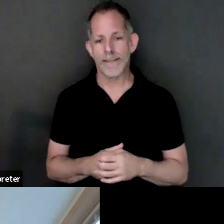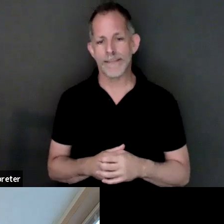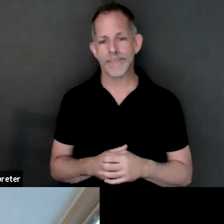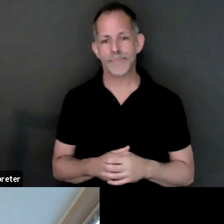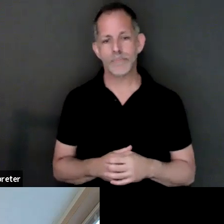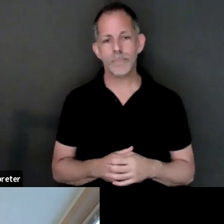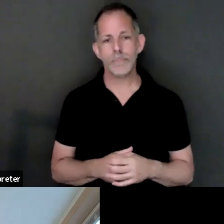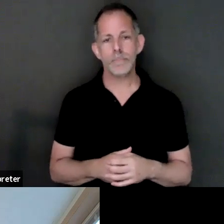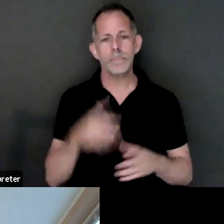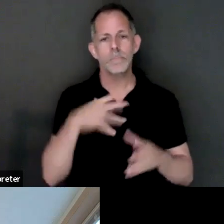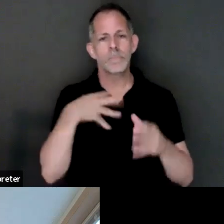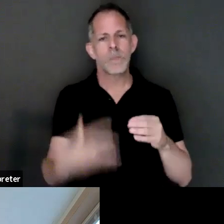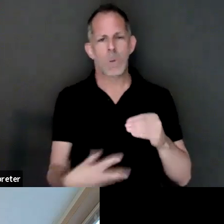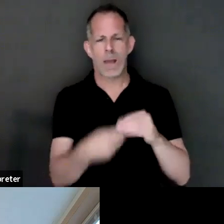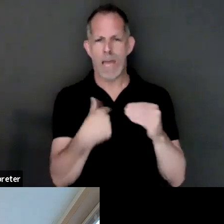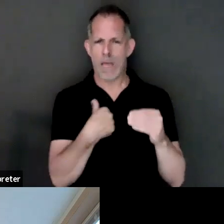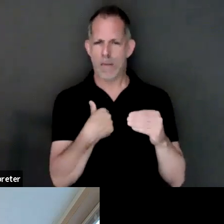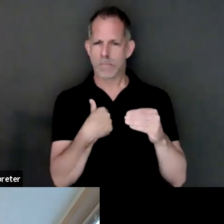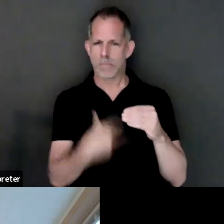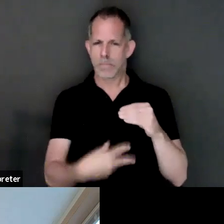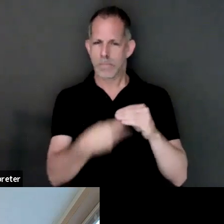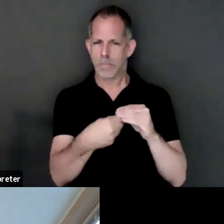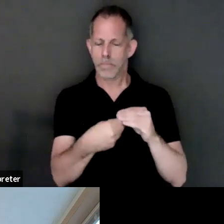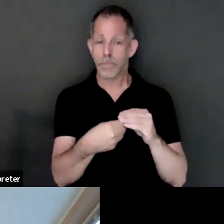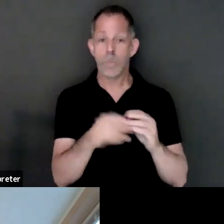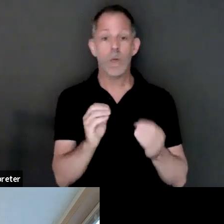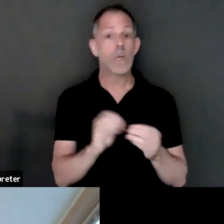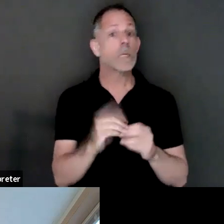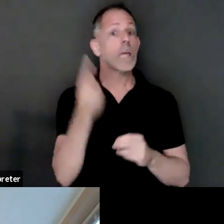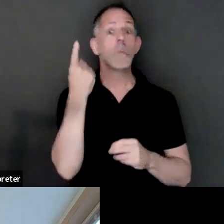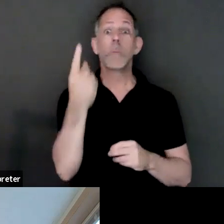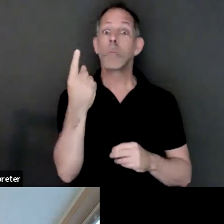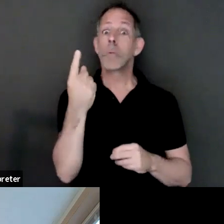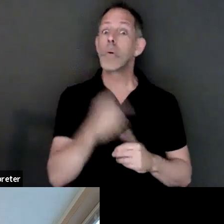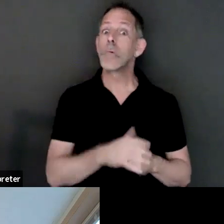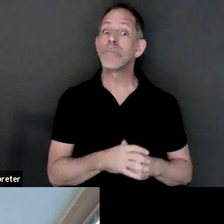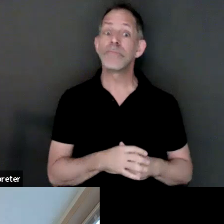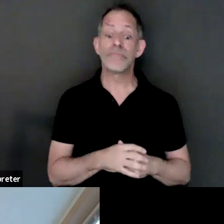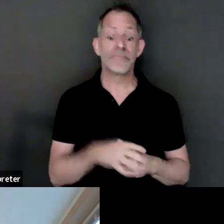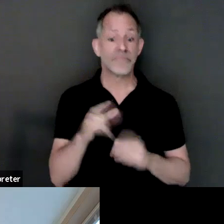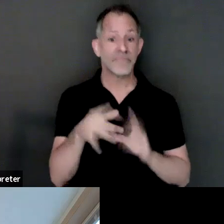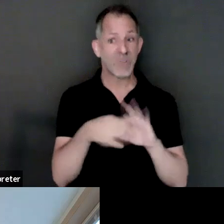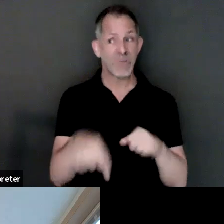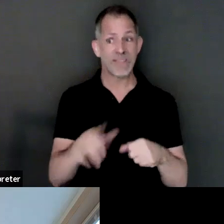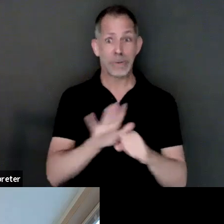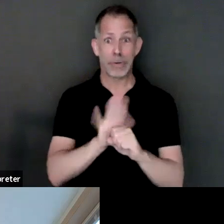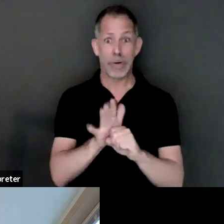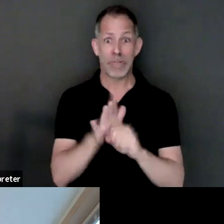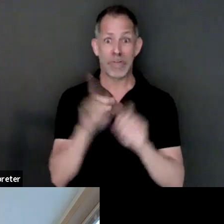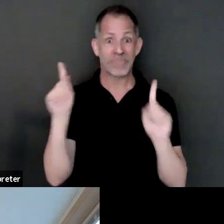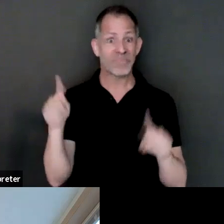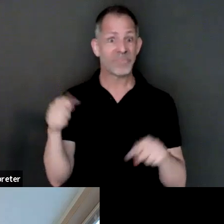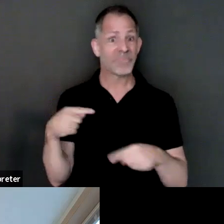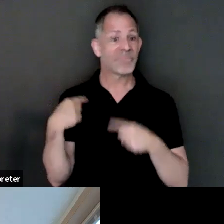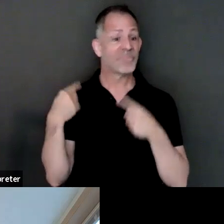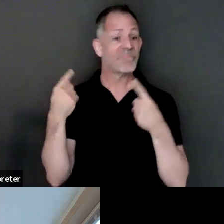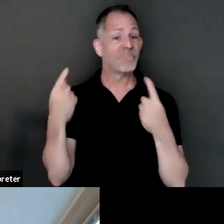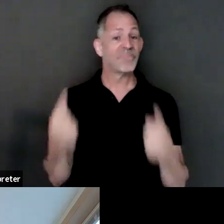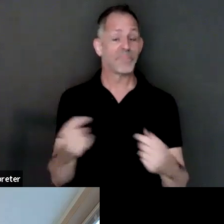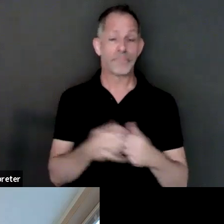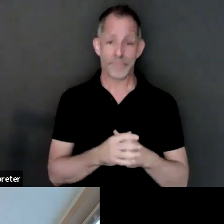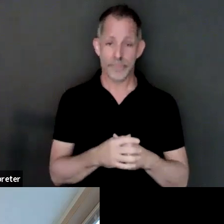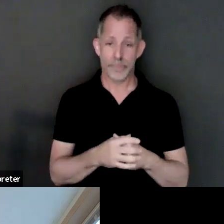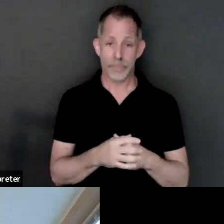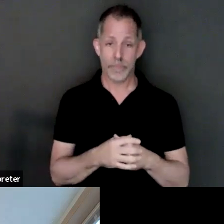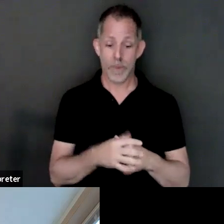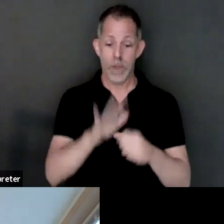this pandemic, it's a rapidly and always changing situation that we've got to assess and look what